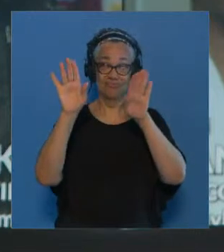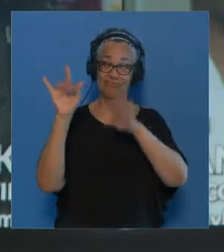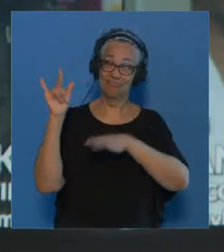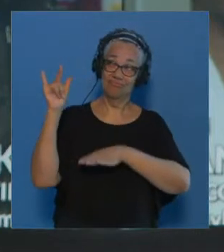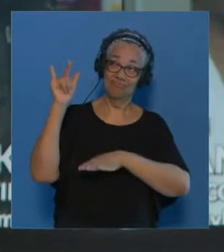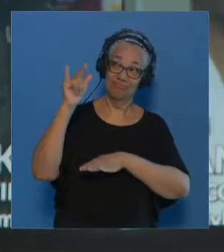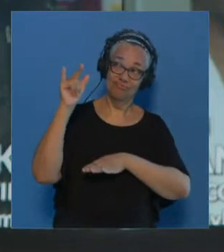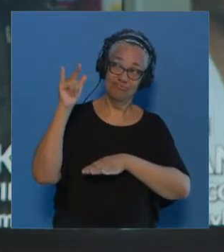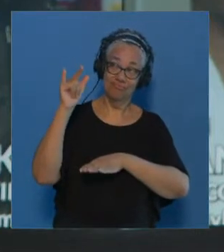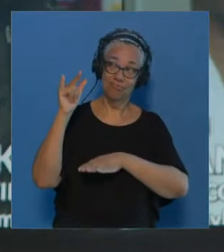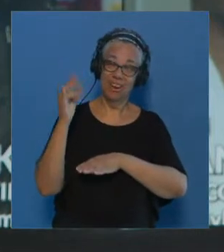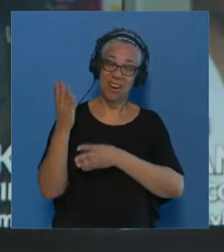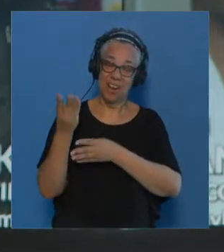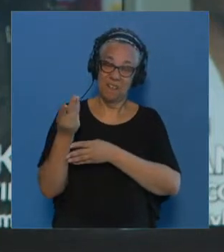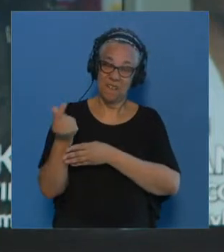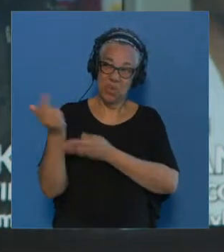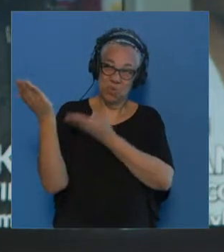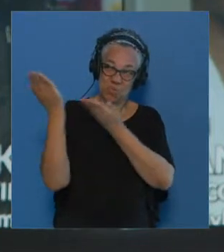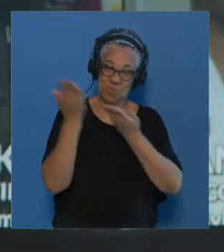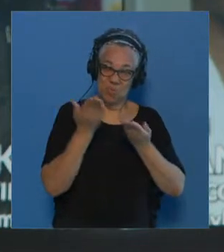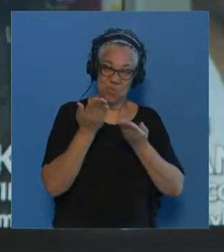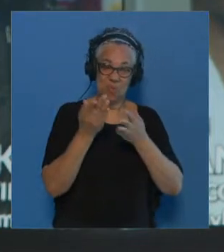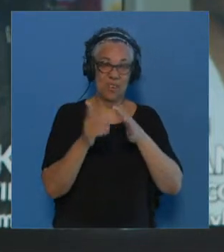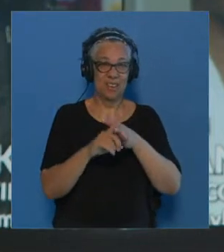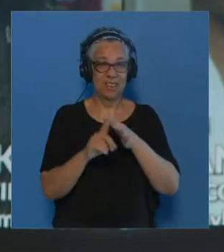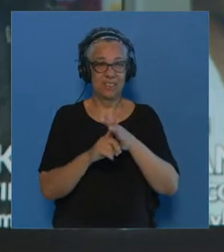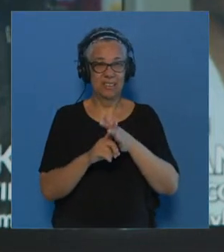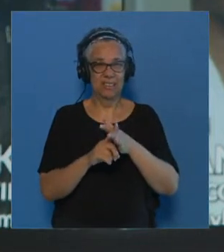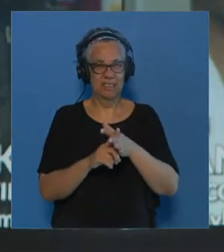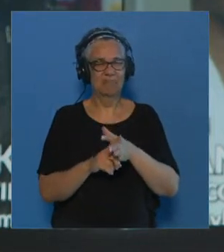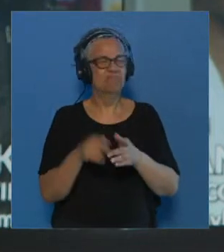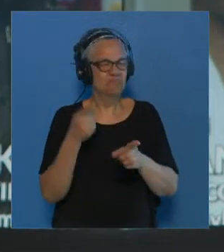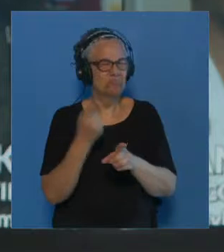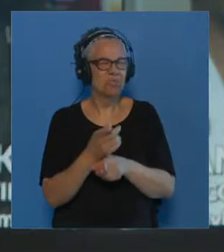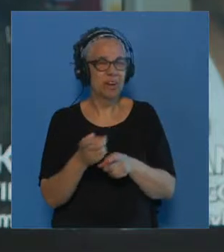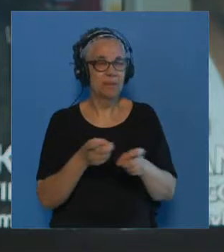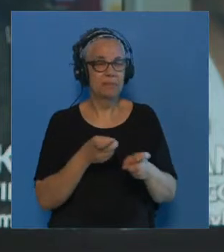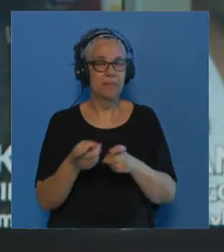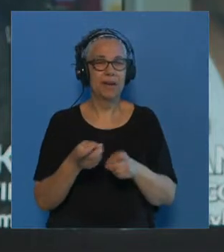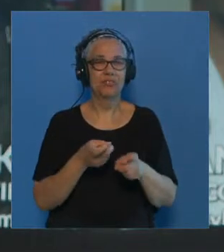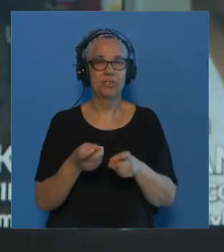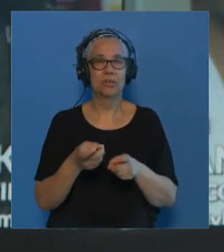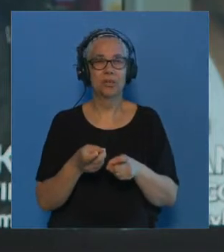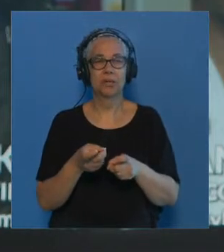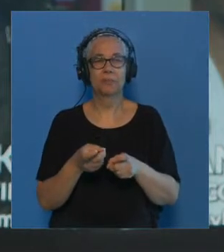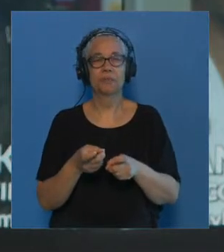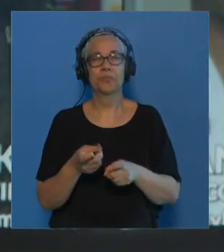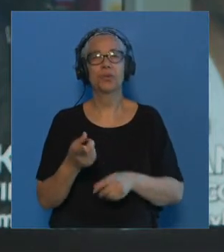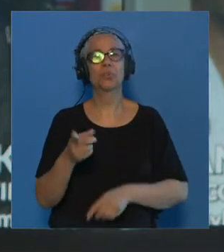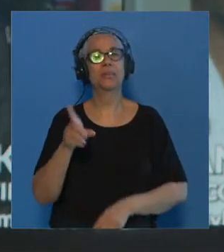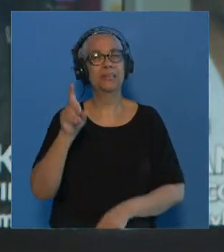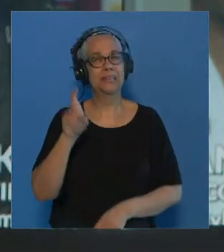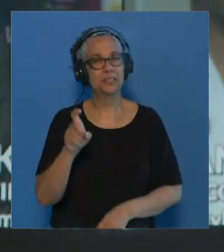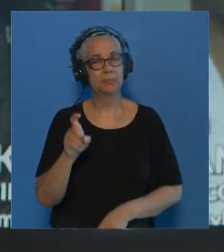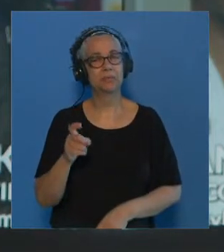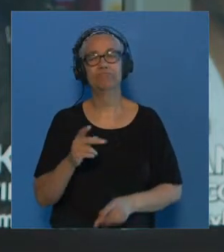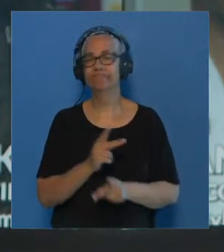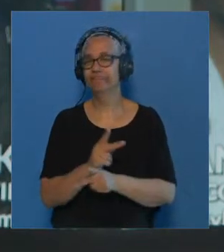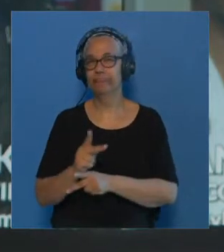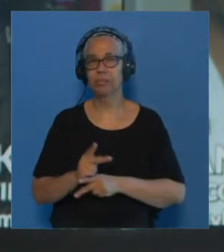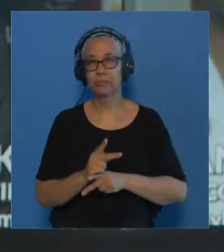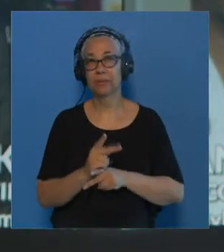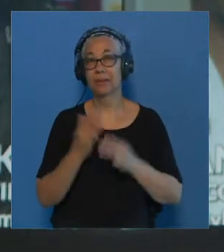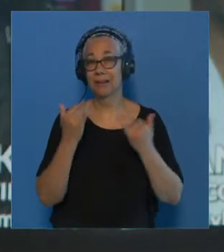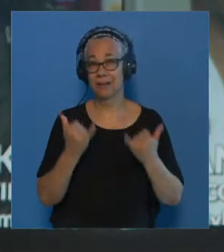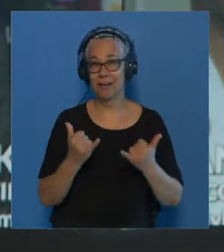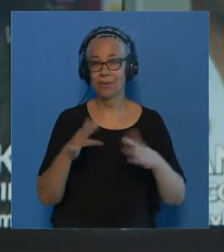few imported cases which we believe are appropriately managed, but we have to make sure that we are extra cautious. With that, I'm